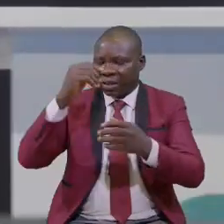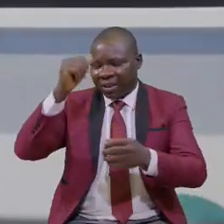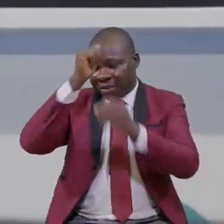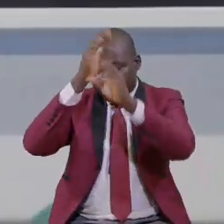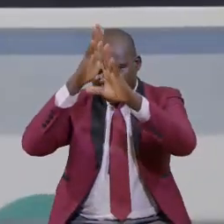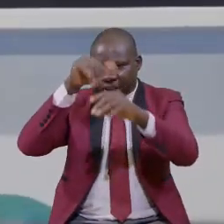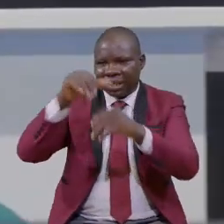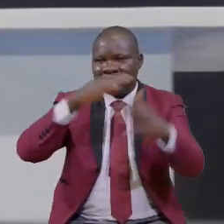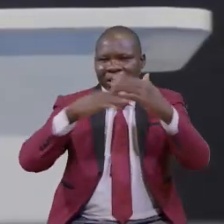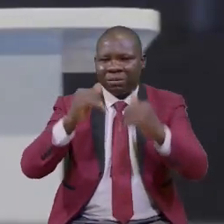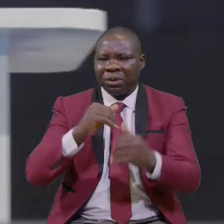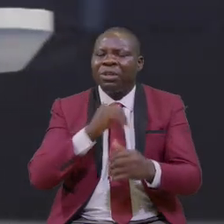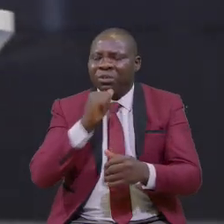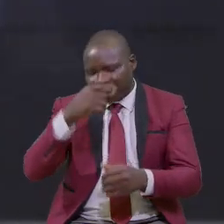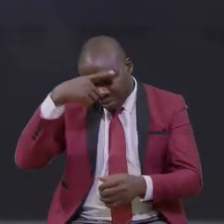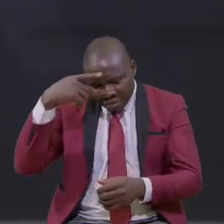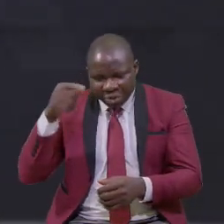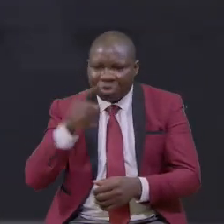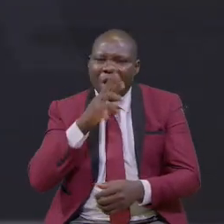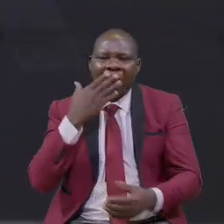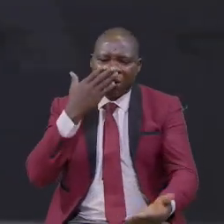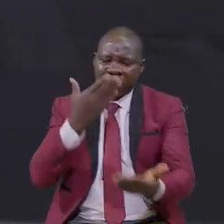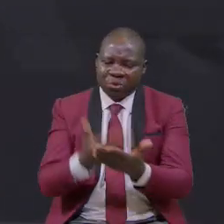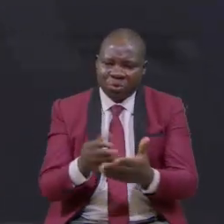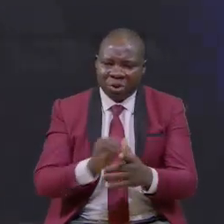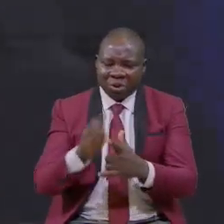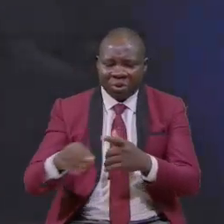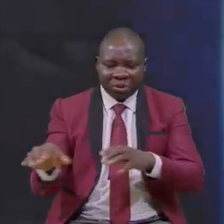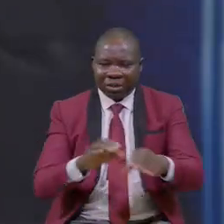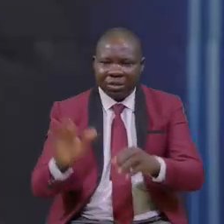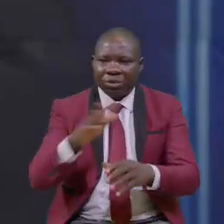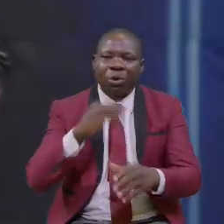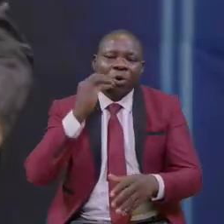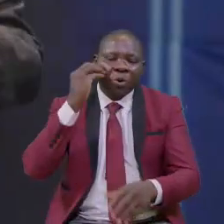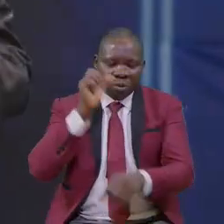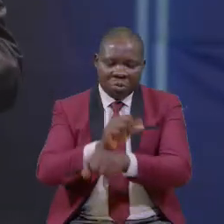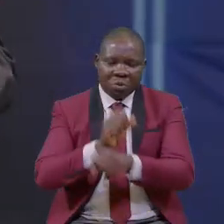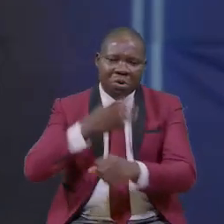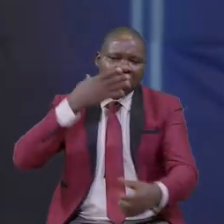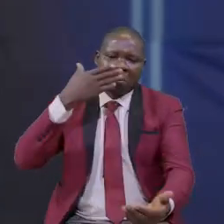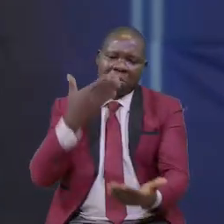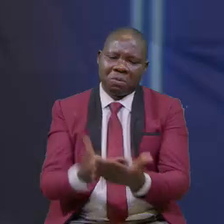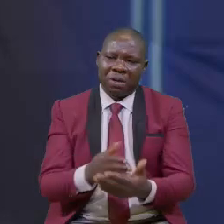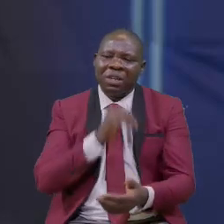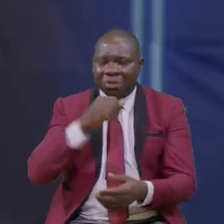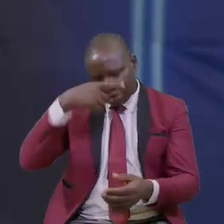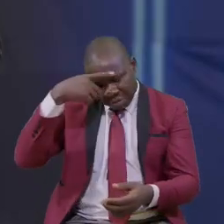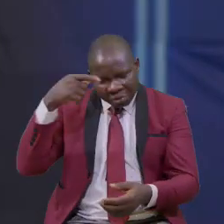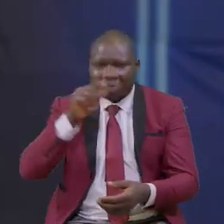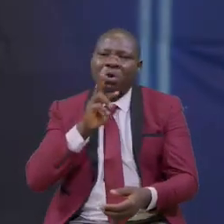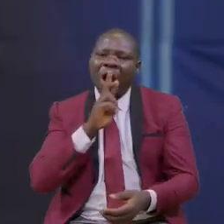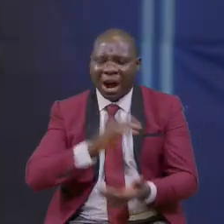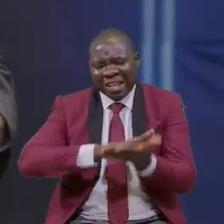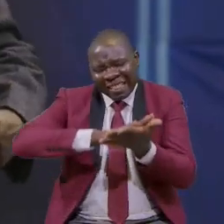good, not because you did every assignment well, not because you are just nice, nice, nice. Gift.